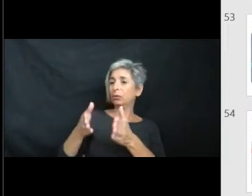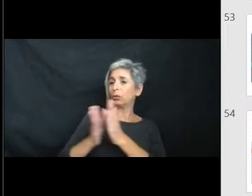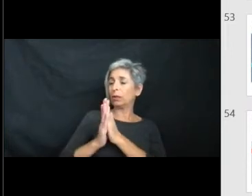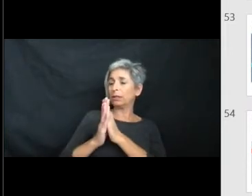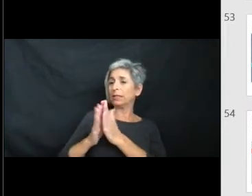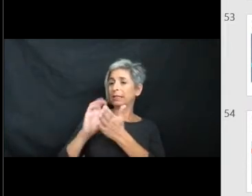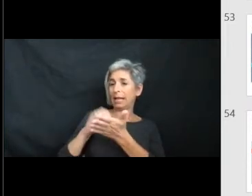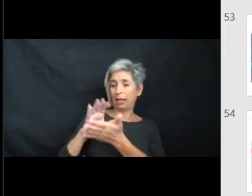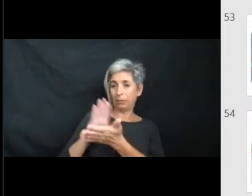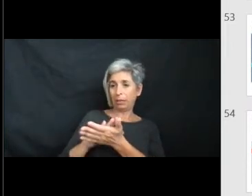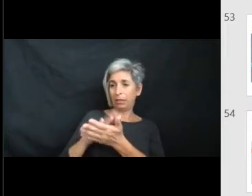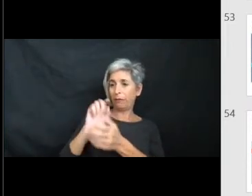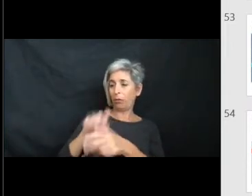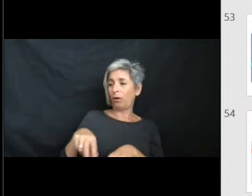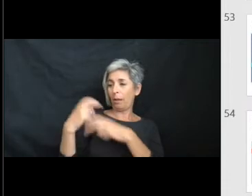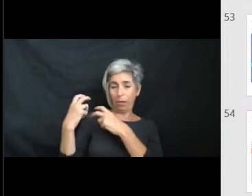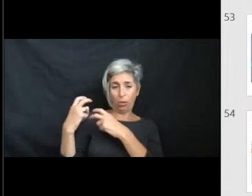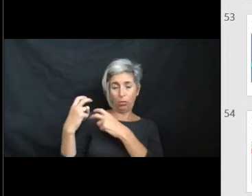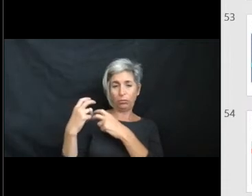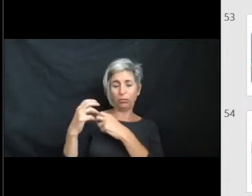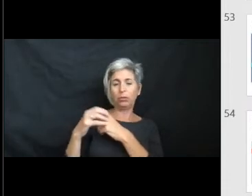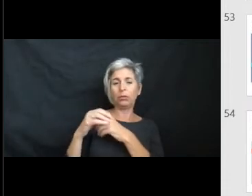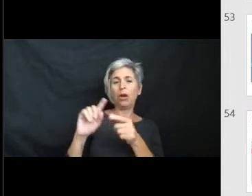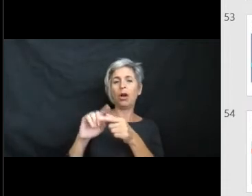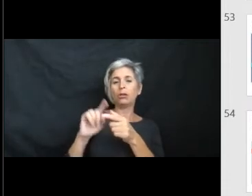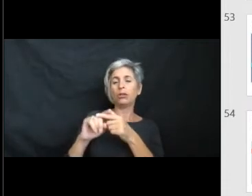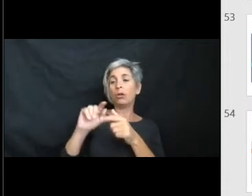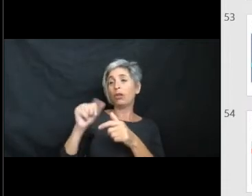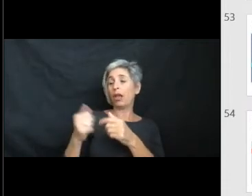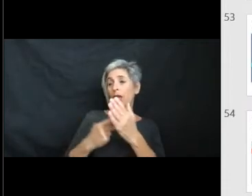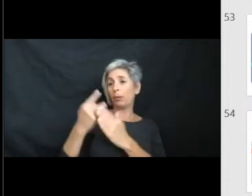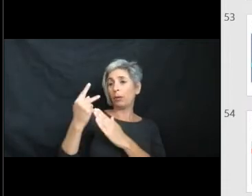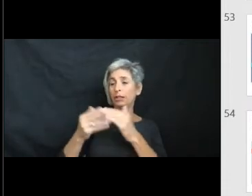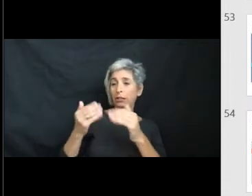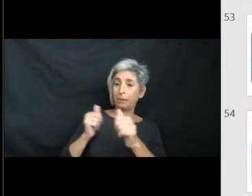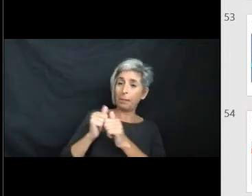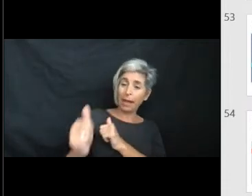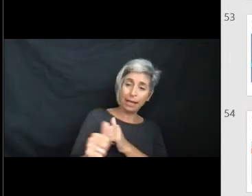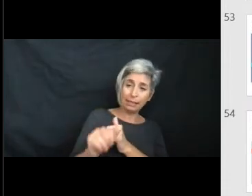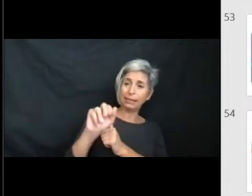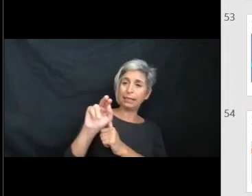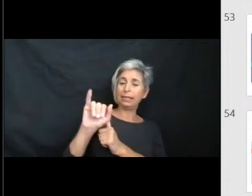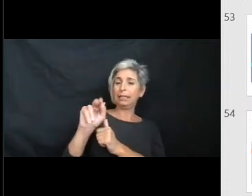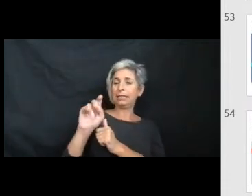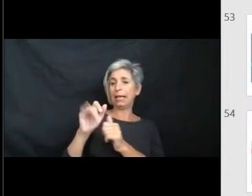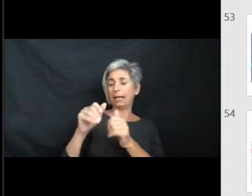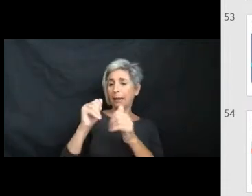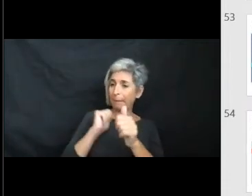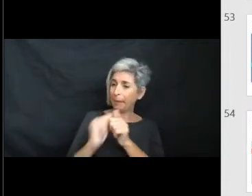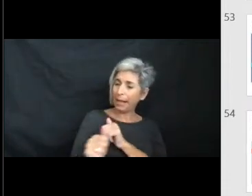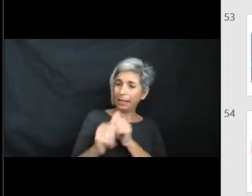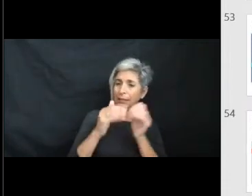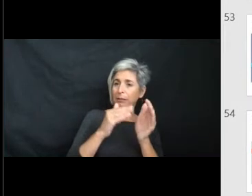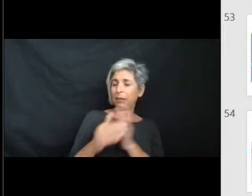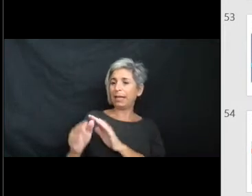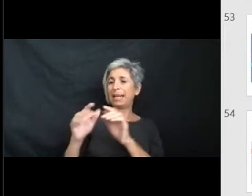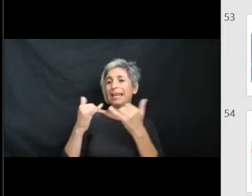to upload that. The other project has gone past intake. In fact, it's gone through plan review and it has been